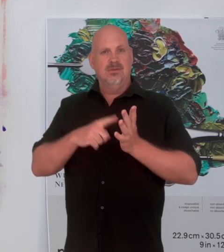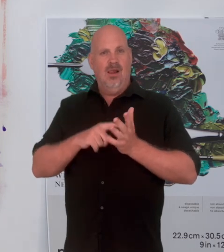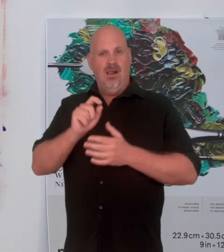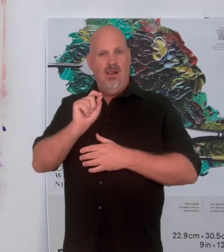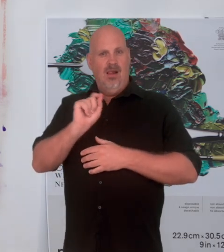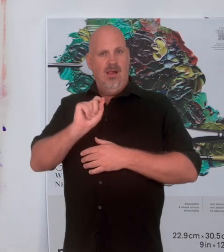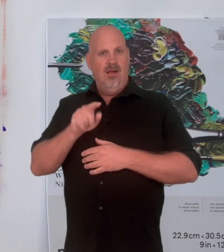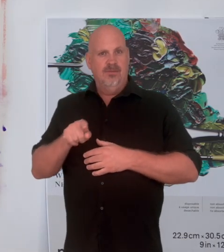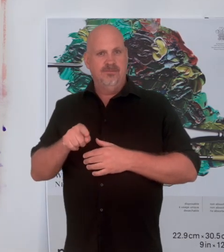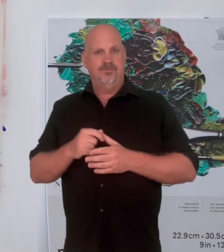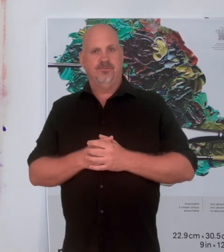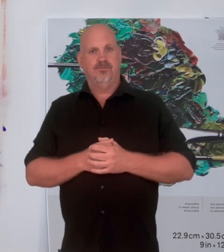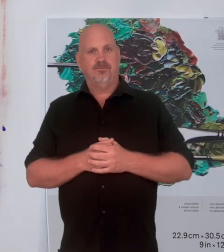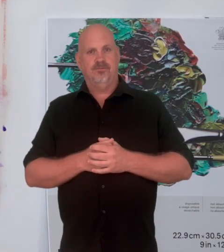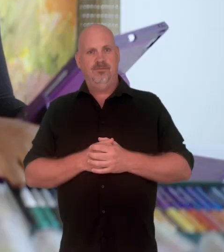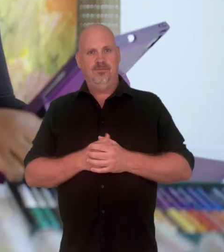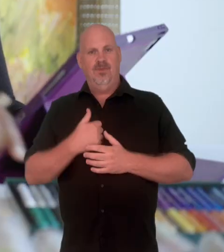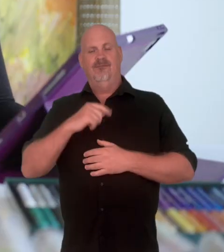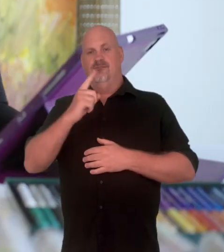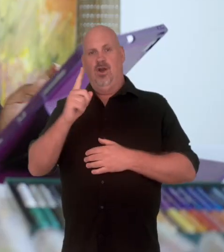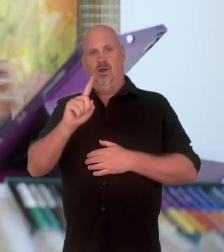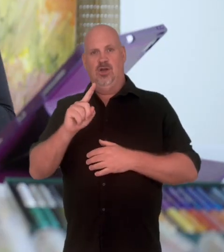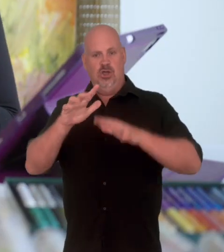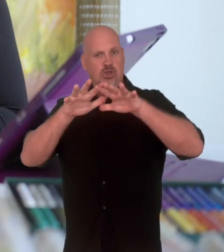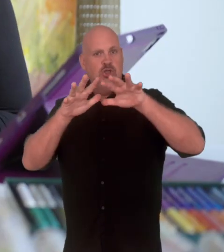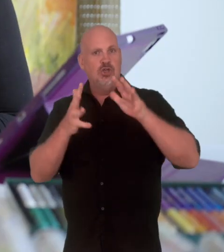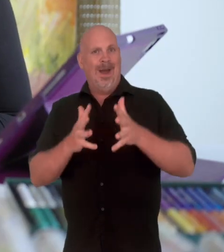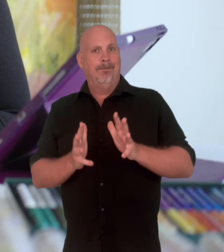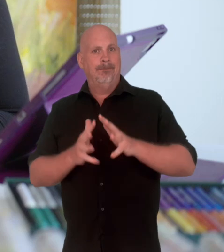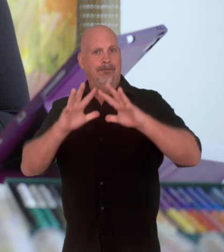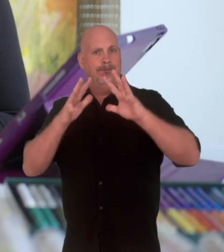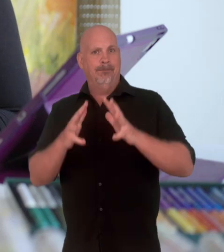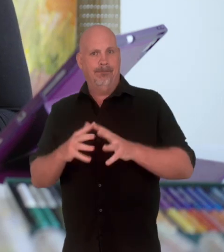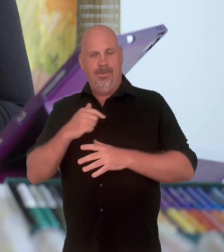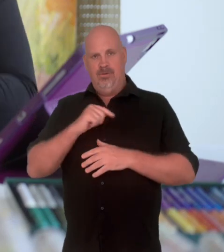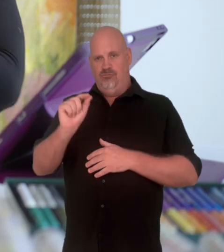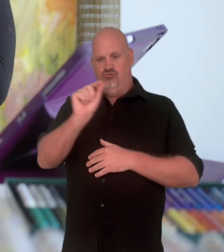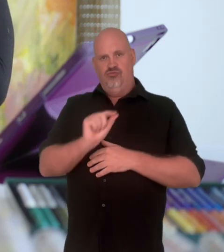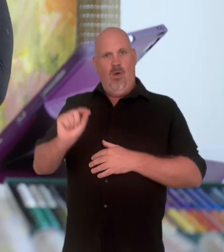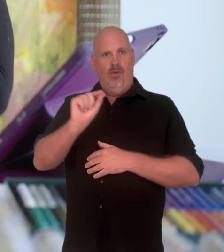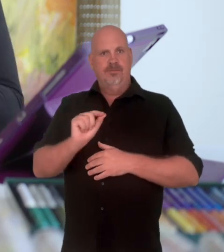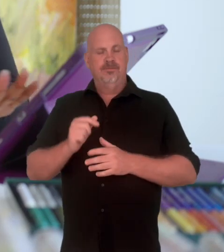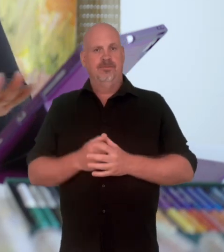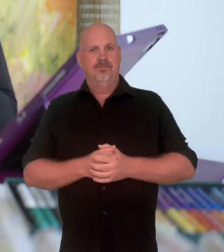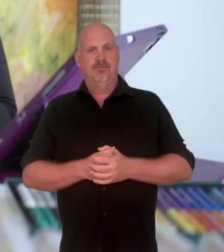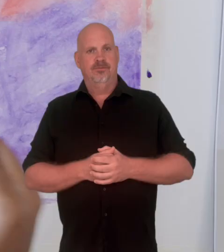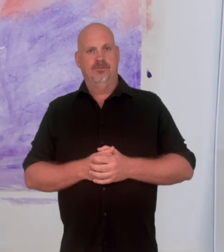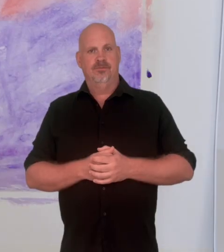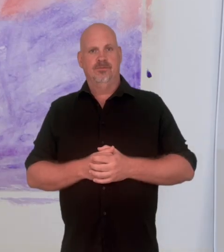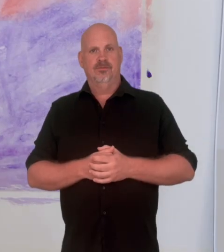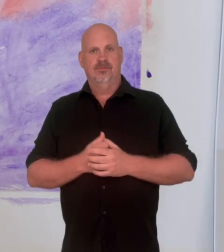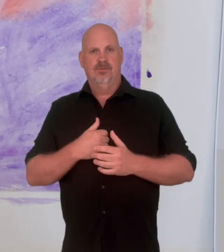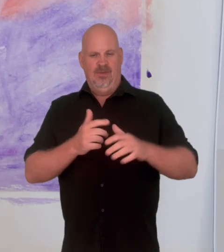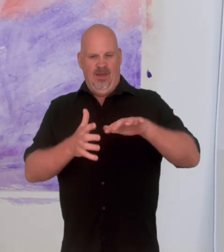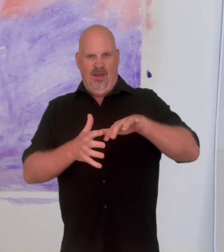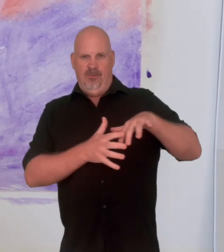first. I'll move this away for a bit. Okay. So I'm going to start with this first flower